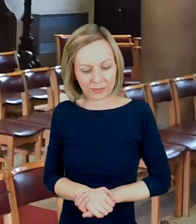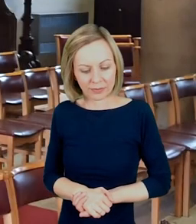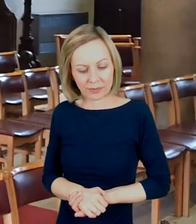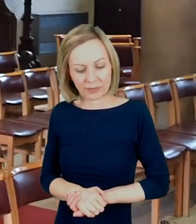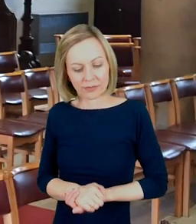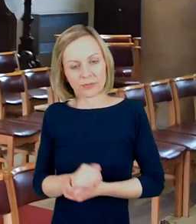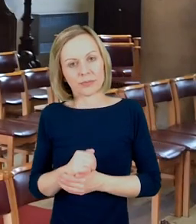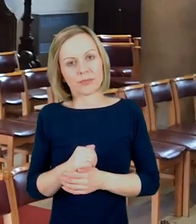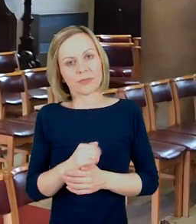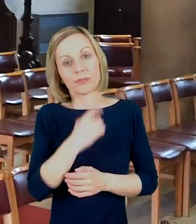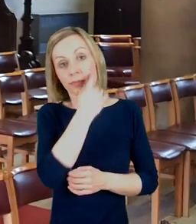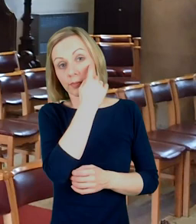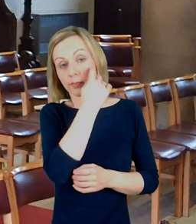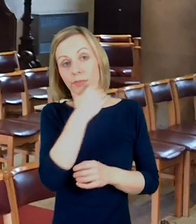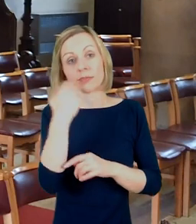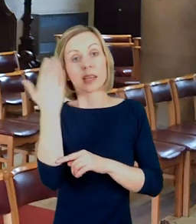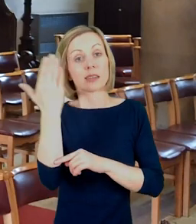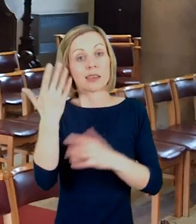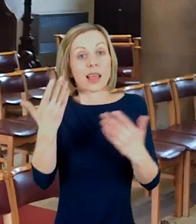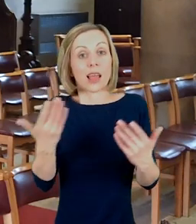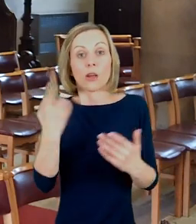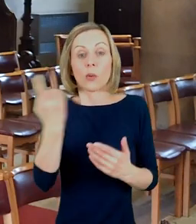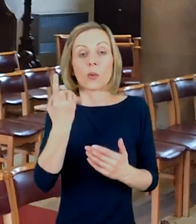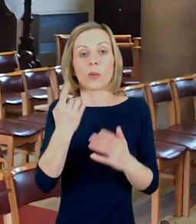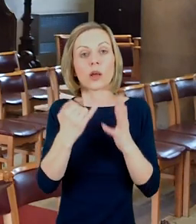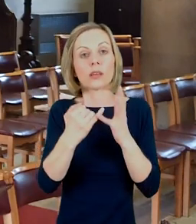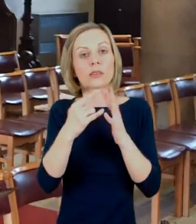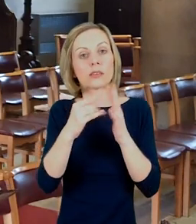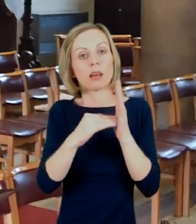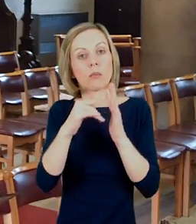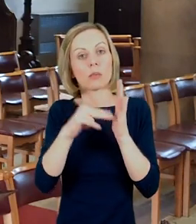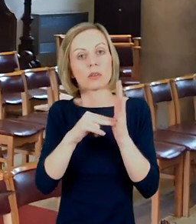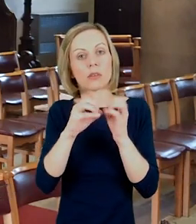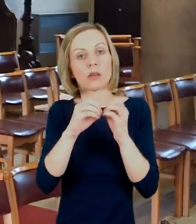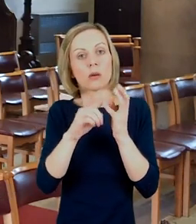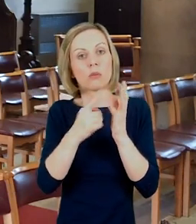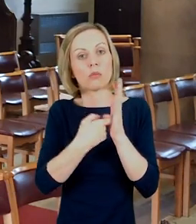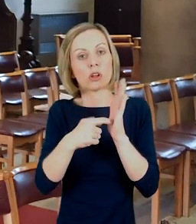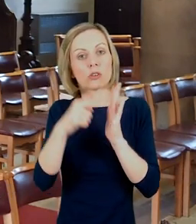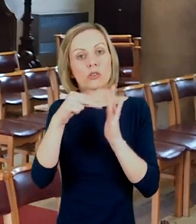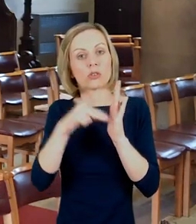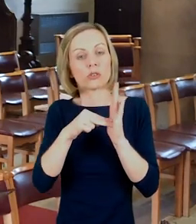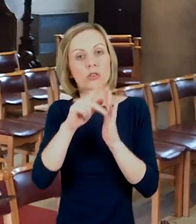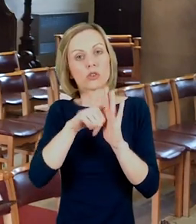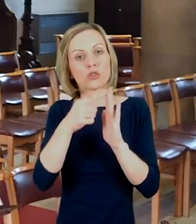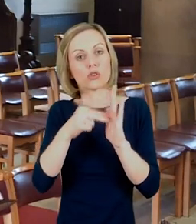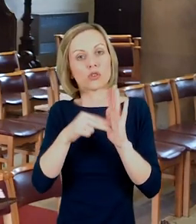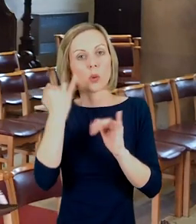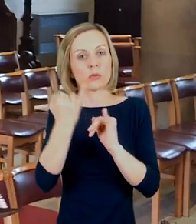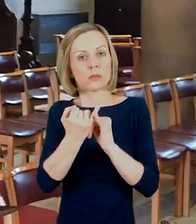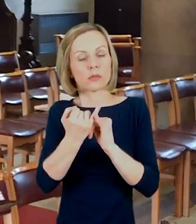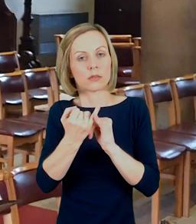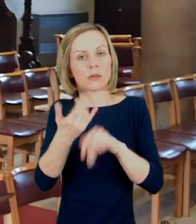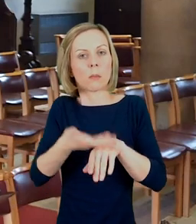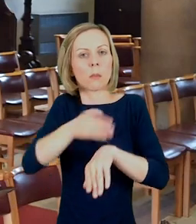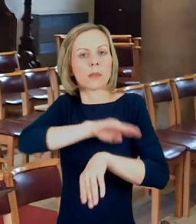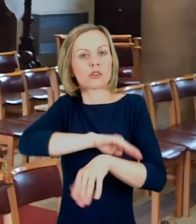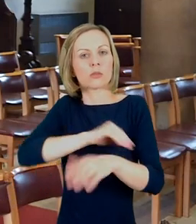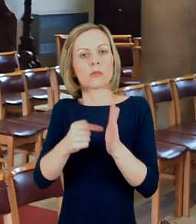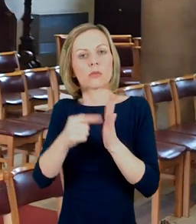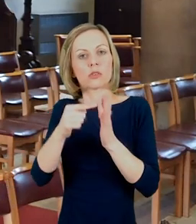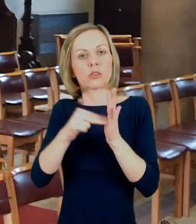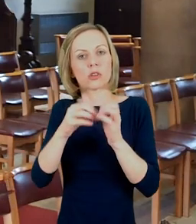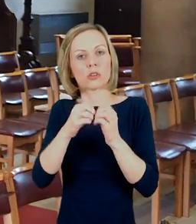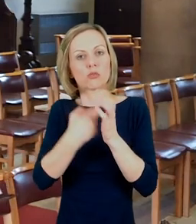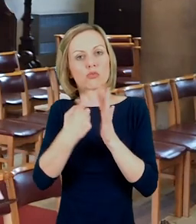Our preacher today is the Right Reverend Simon Button-Jones, Bishop of Tunbridge. Over the years in Rochester